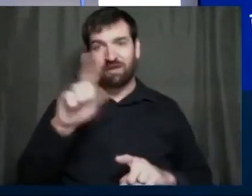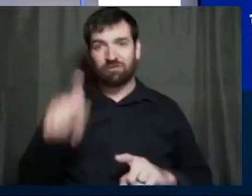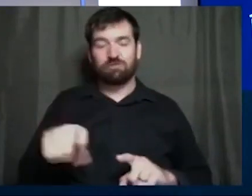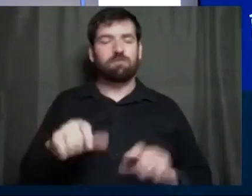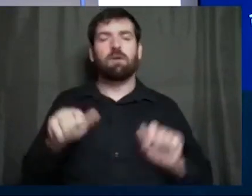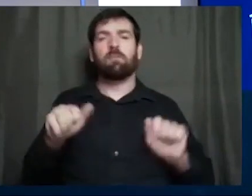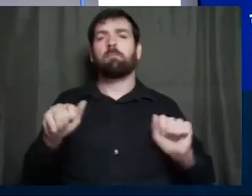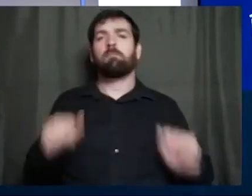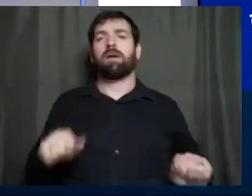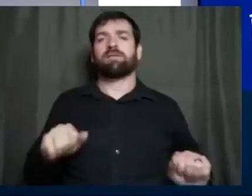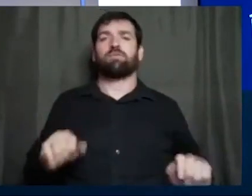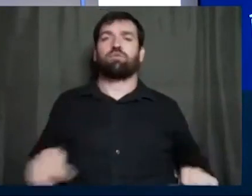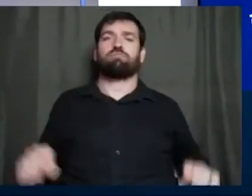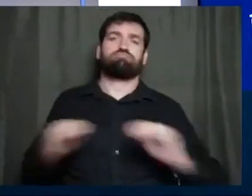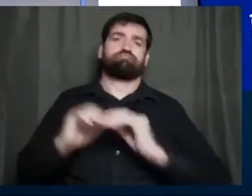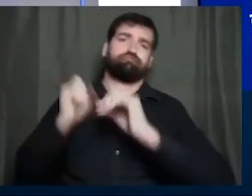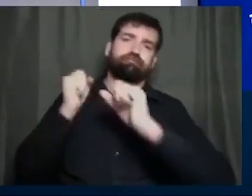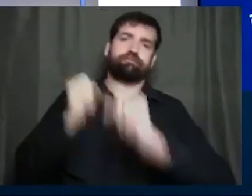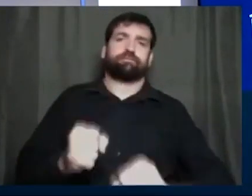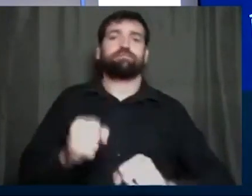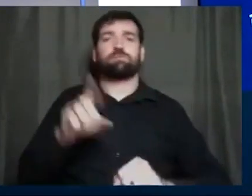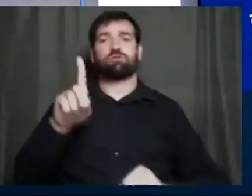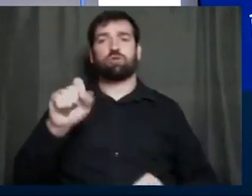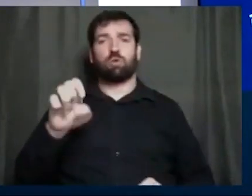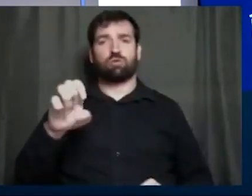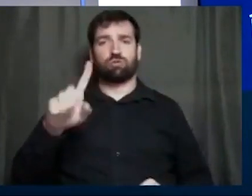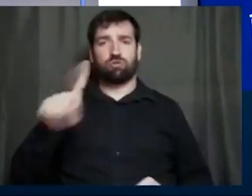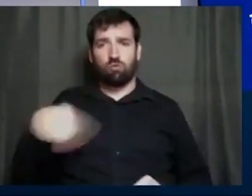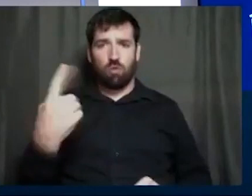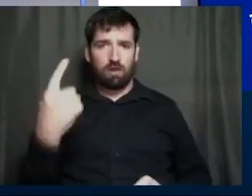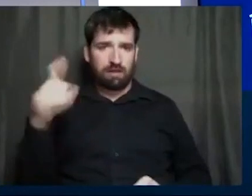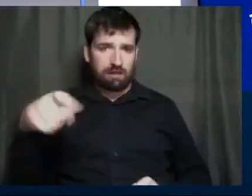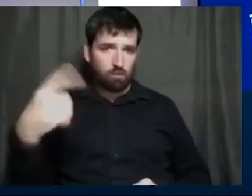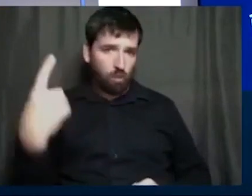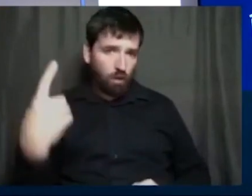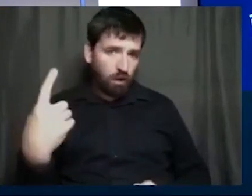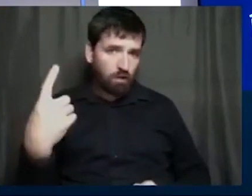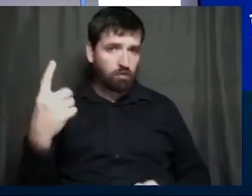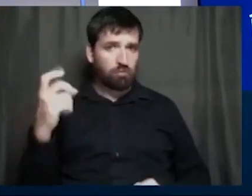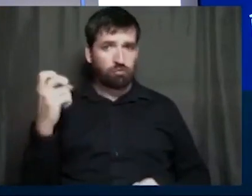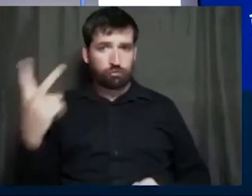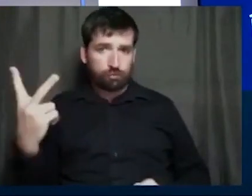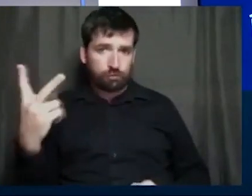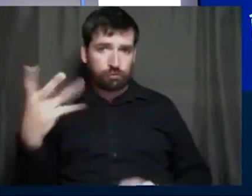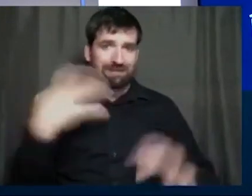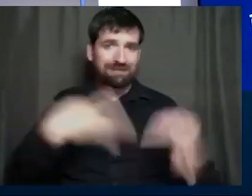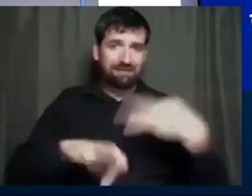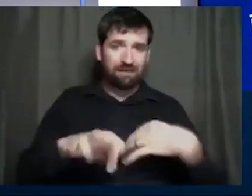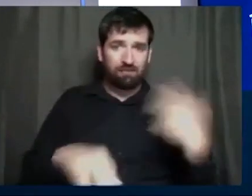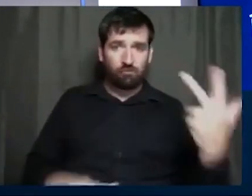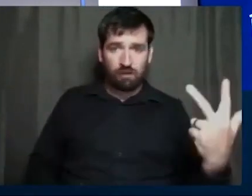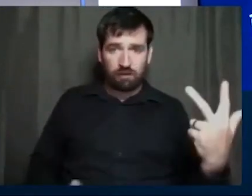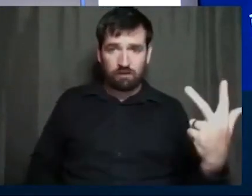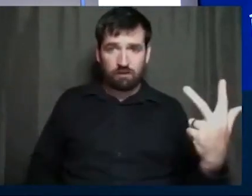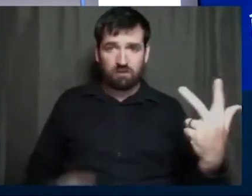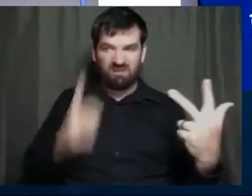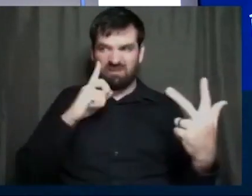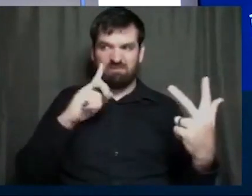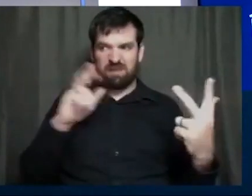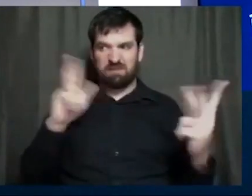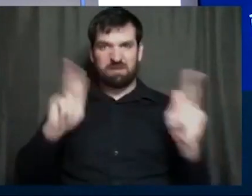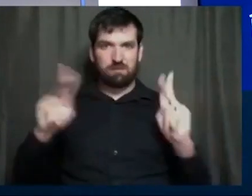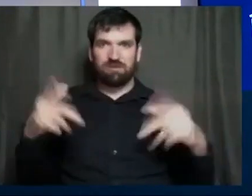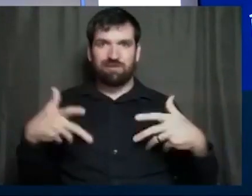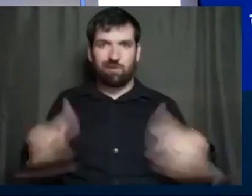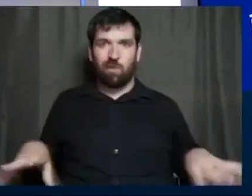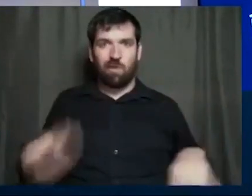the doses and only need 1 or 2 as opposed to a third booster? I mean, thinking people maybe don't want to go and get 2, 3 shots. Is